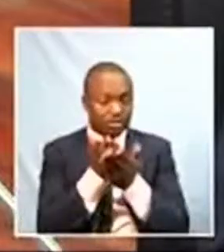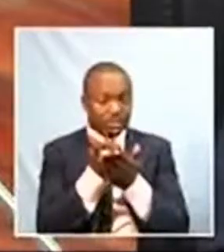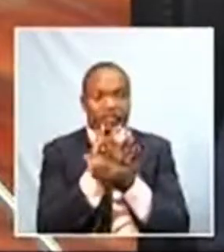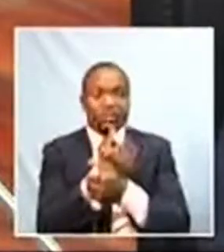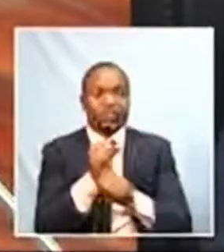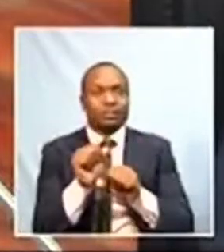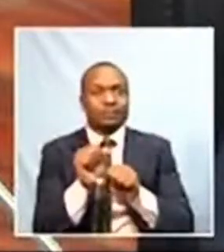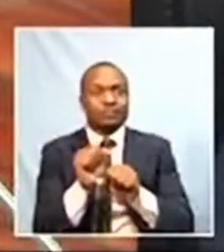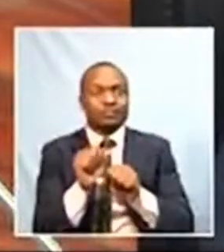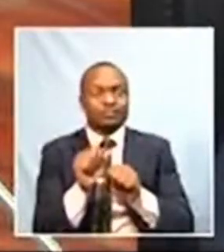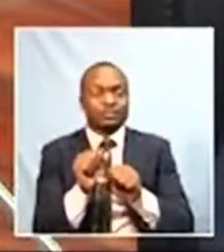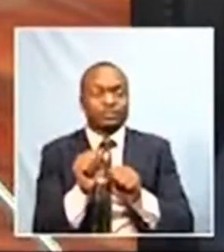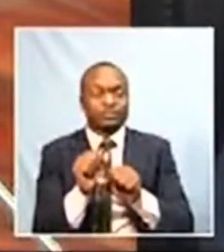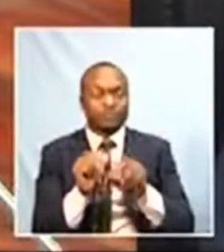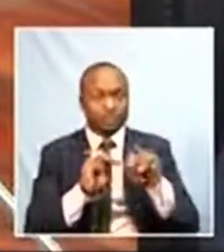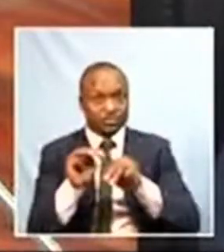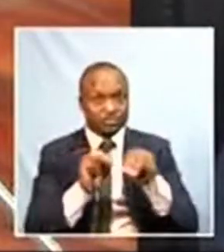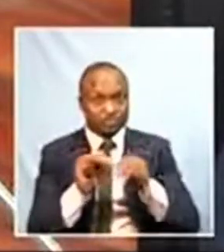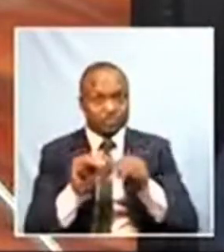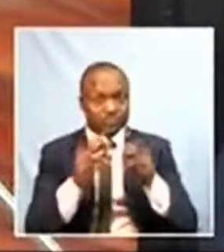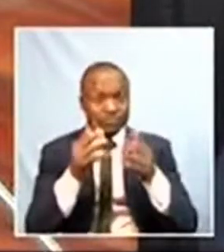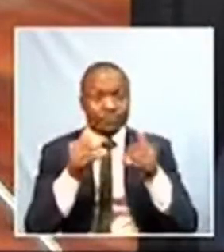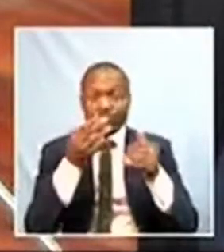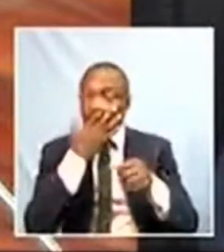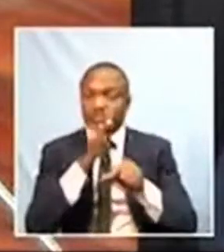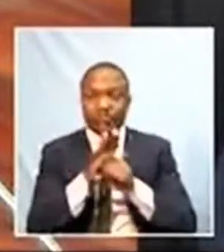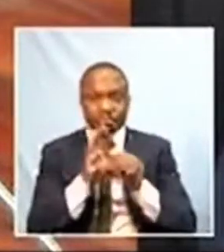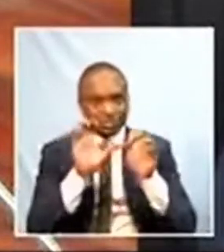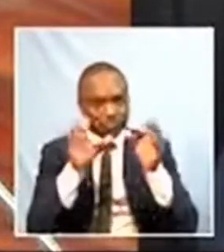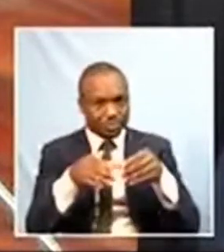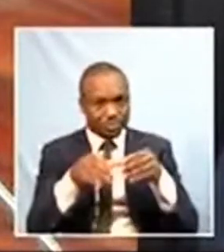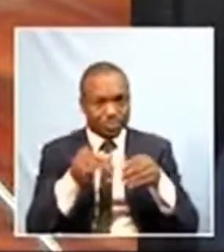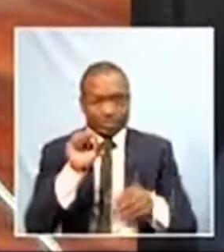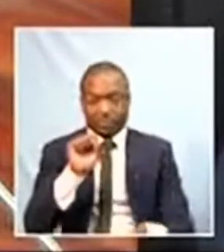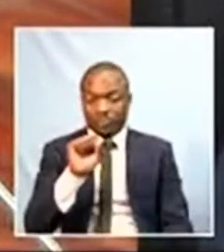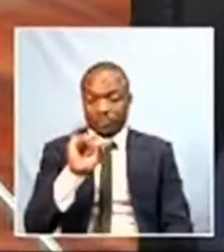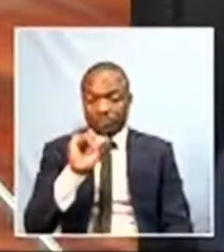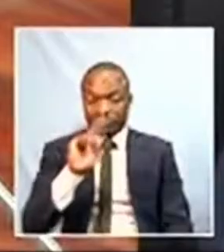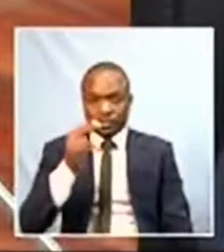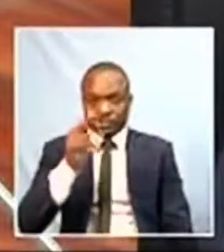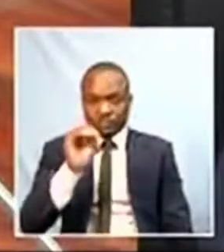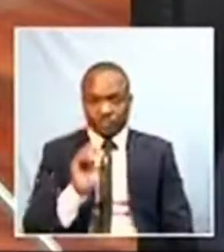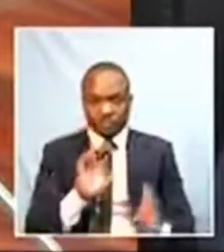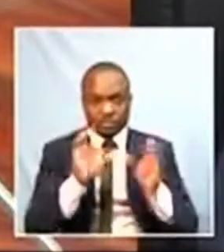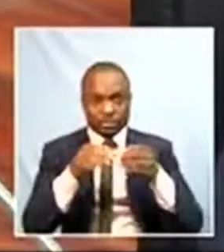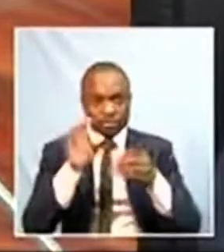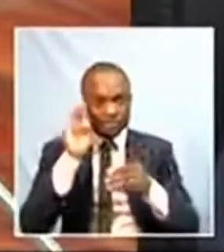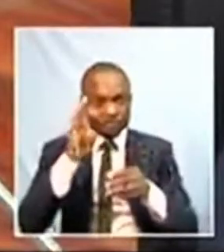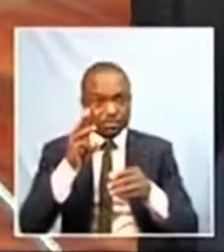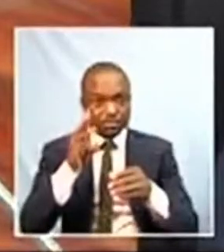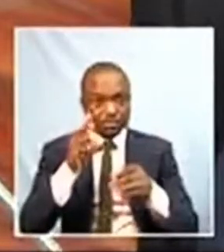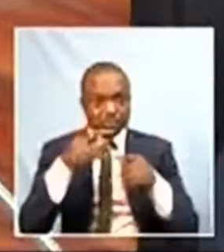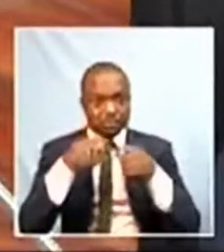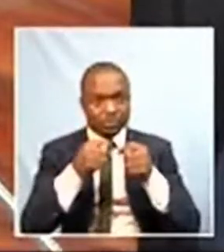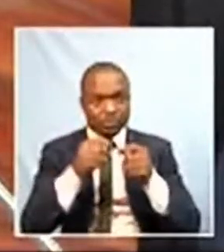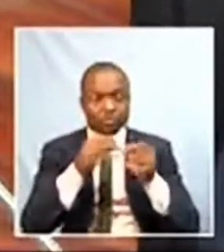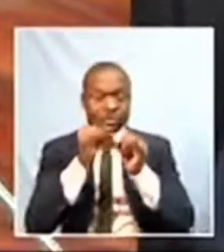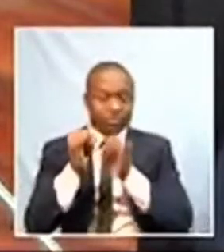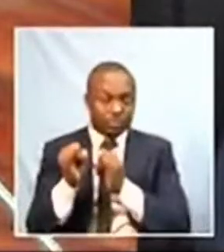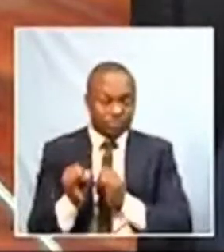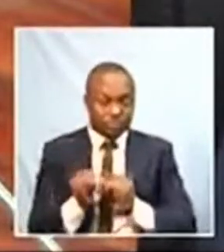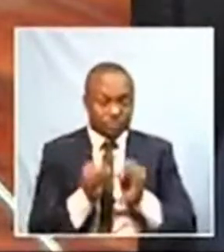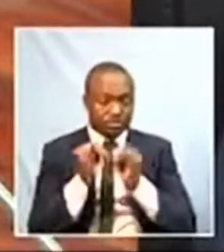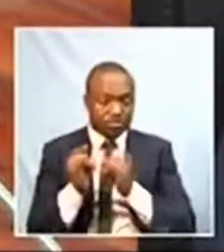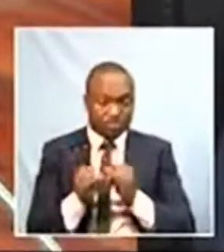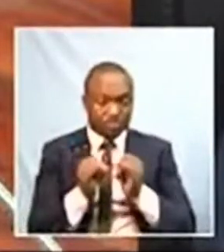measures taken, Chair, management wishes to assure the committee that SIKONGO Town Council will always endeavor to implement activities